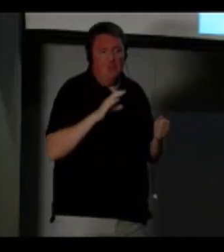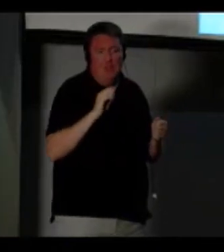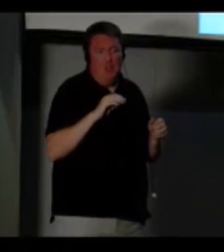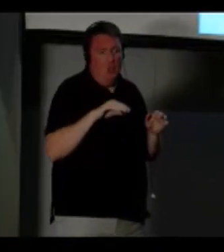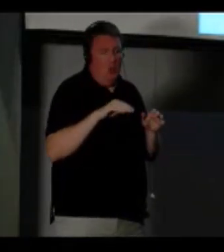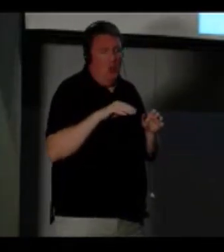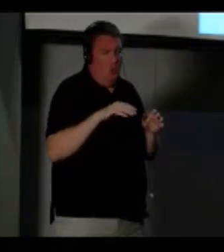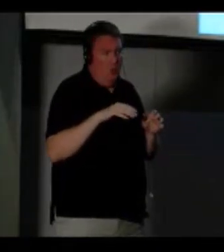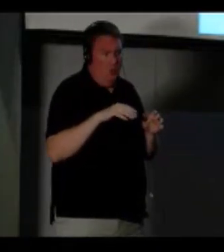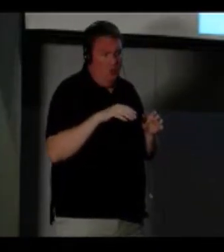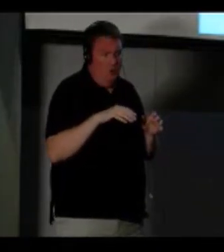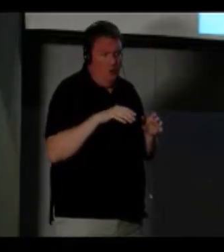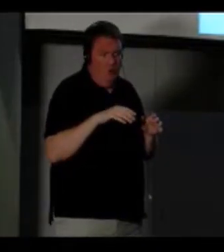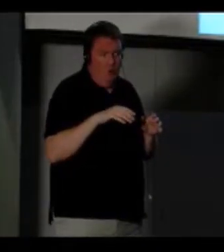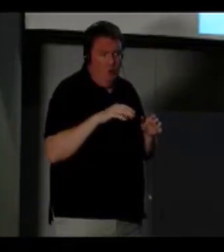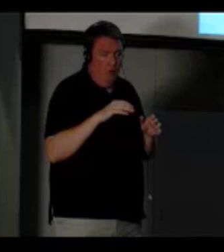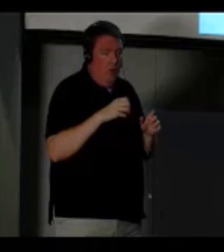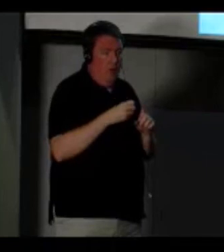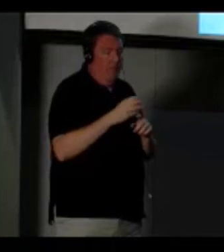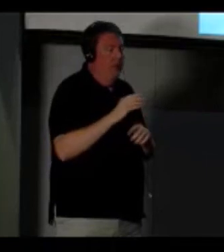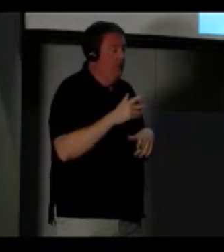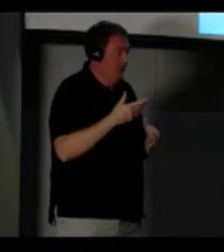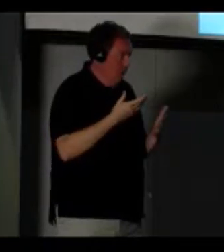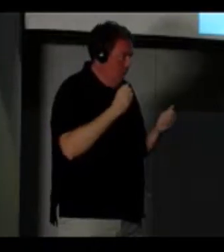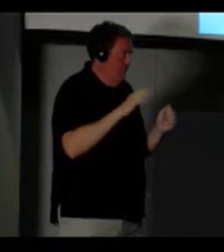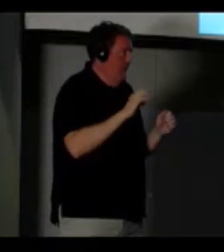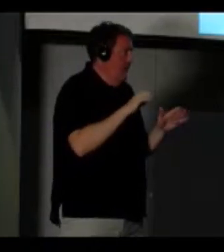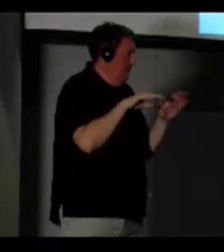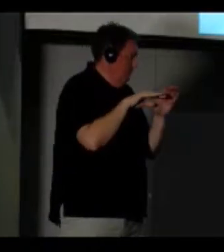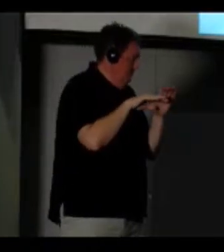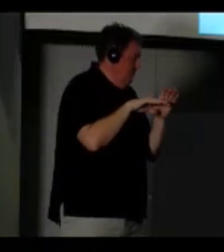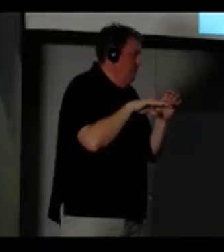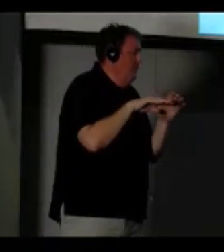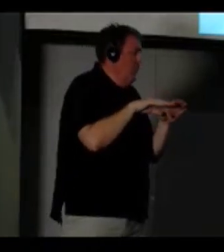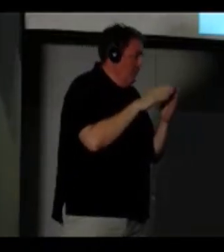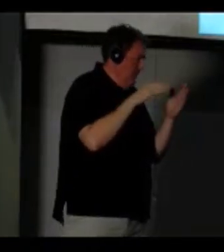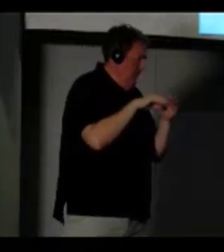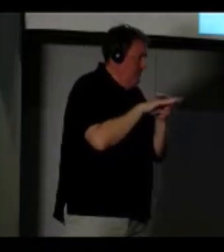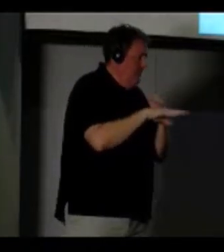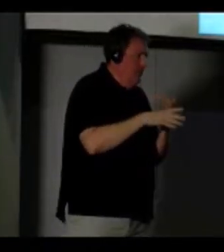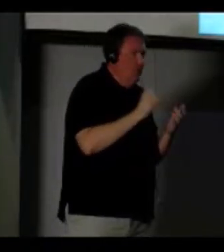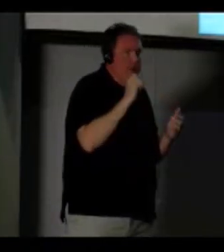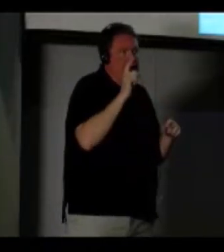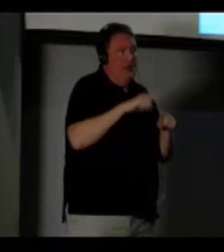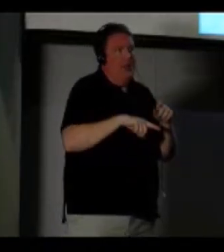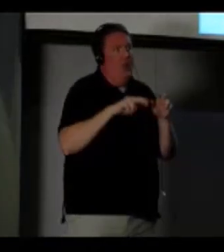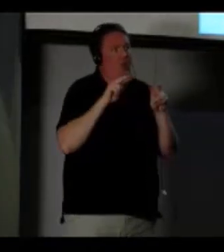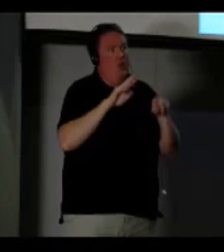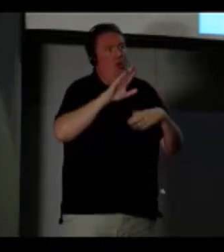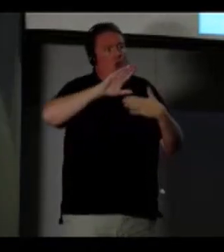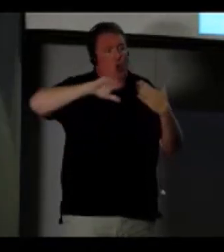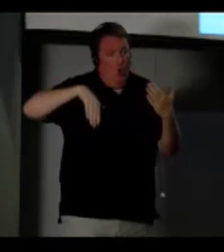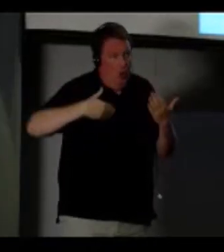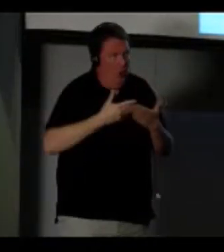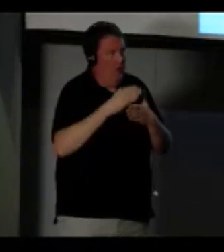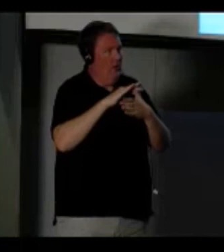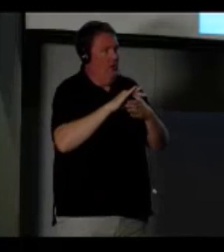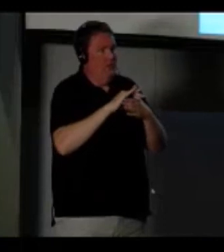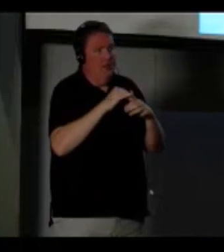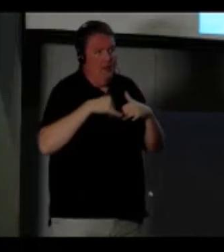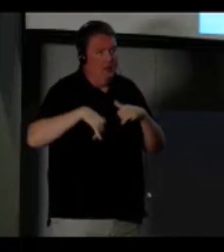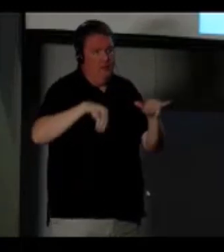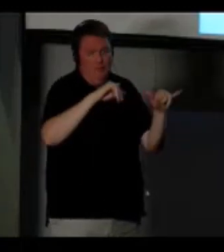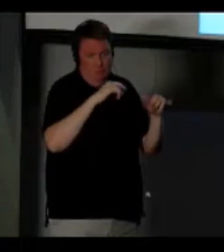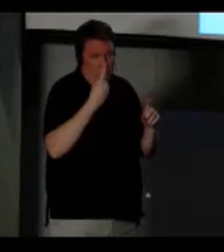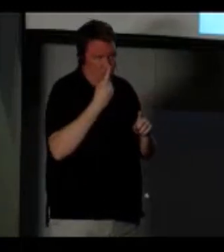than other types, and there's really no reason to treat all content as monolithic. So once we define the